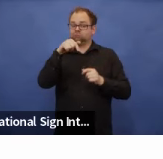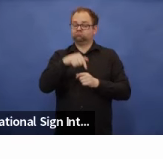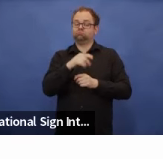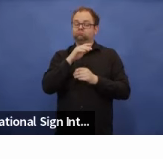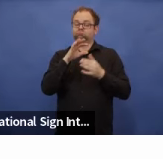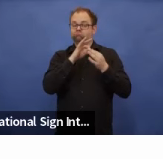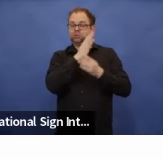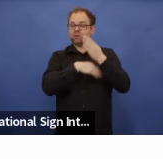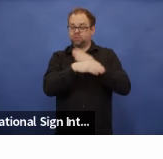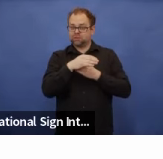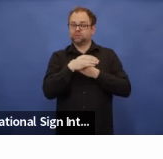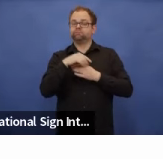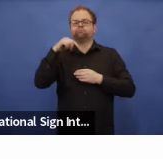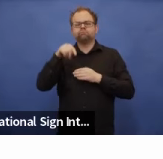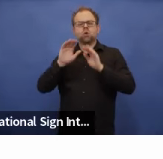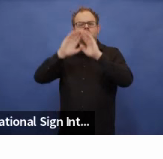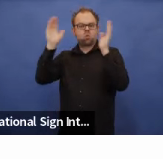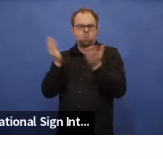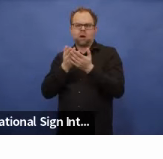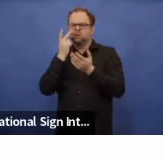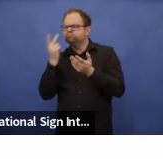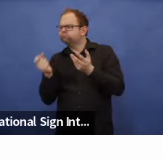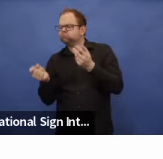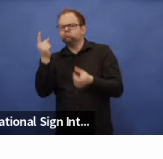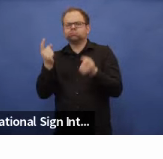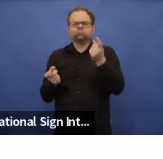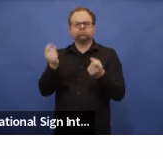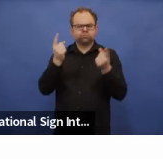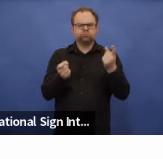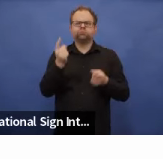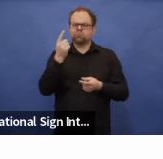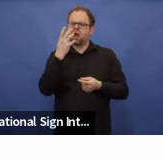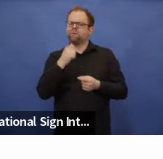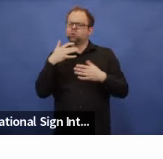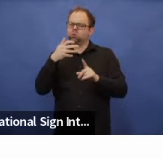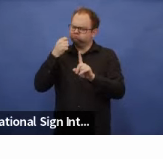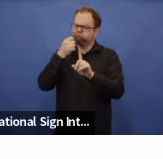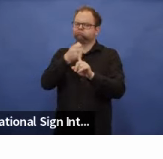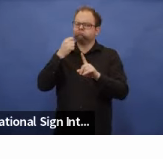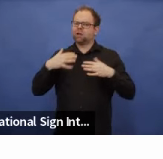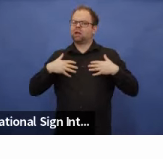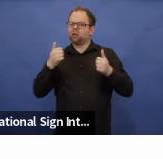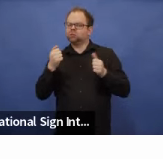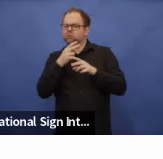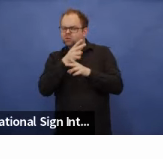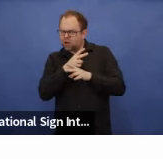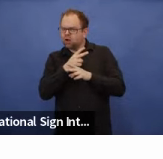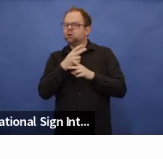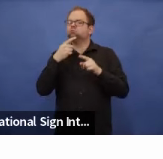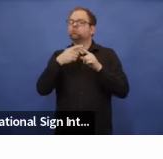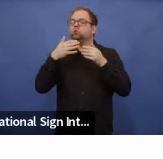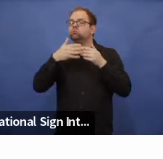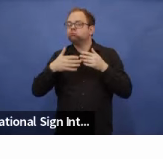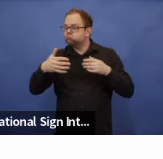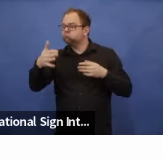Brazil will talk about how cash can facilitate or not the inclusion of people with disability in the labor market.